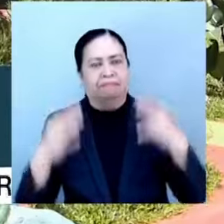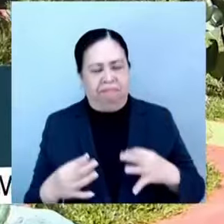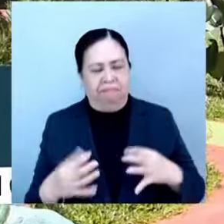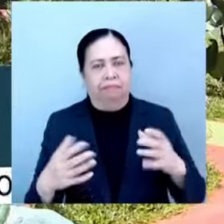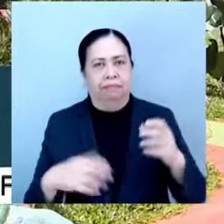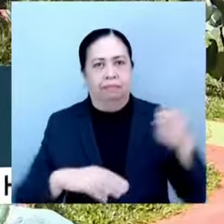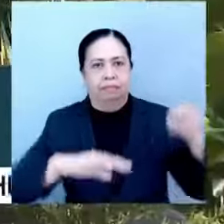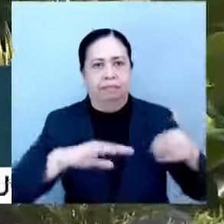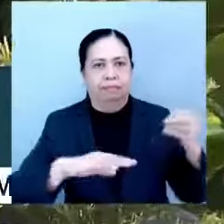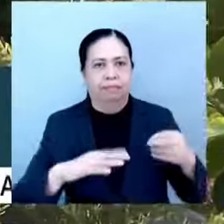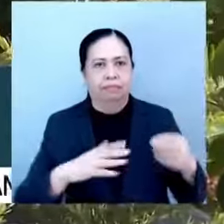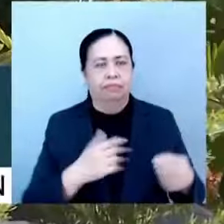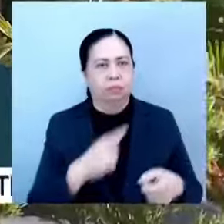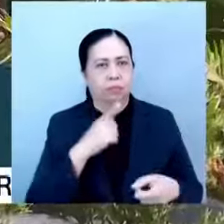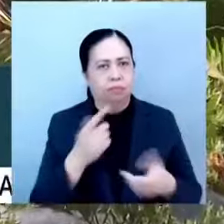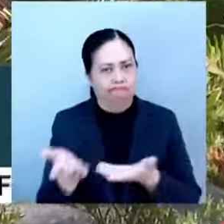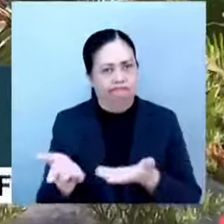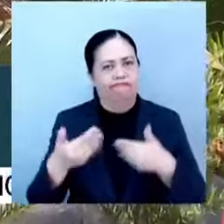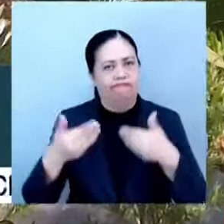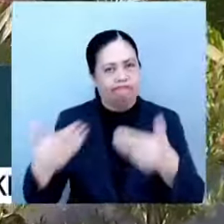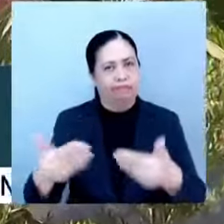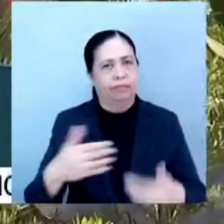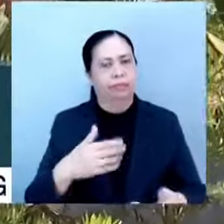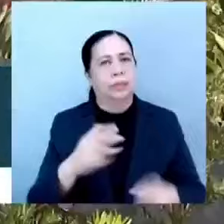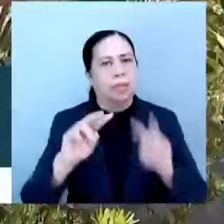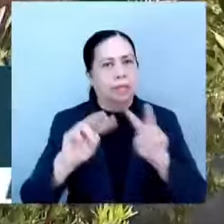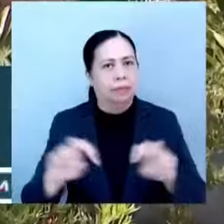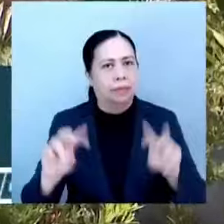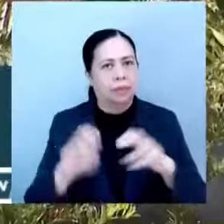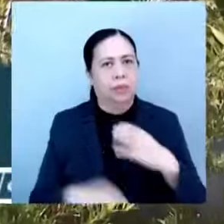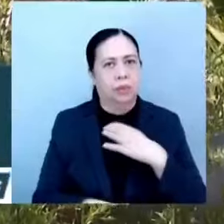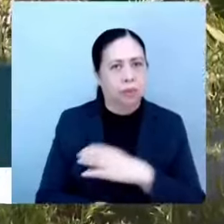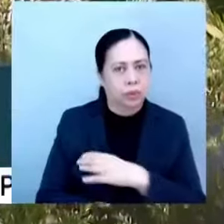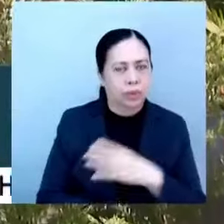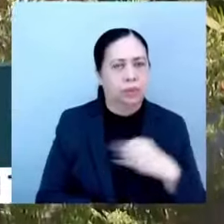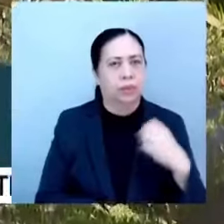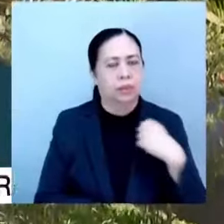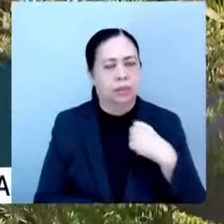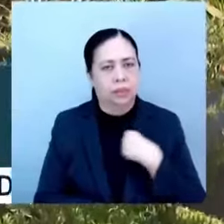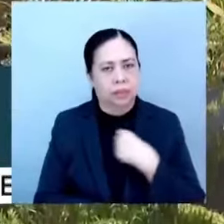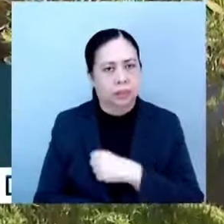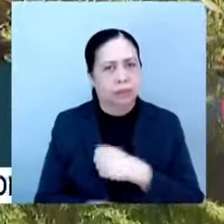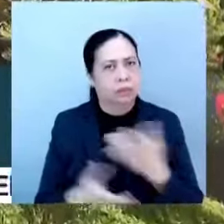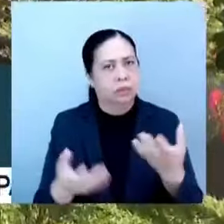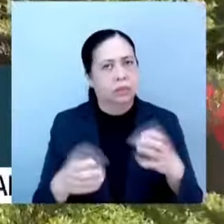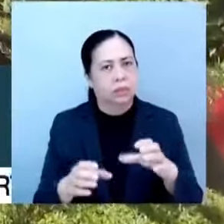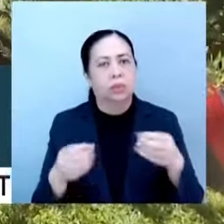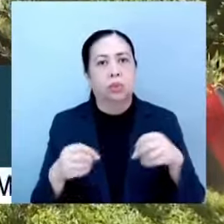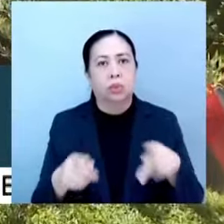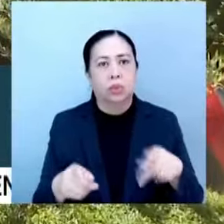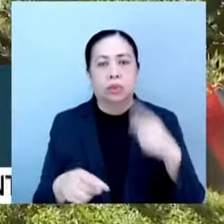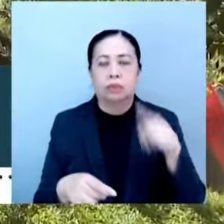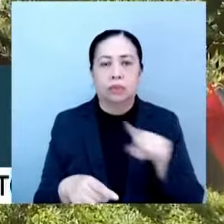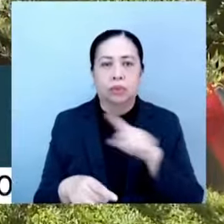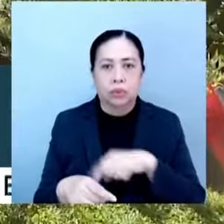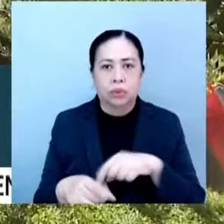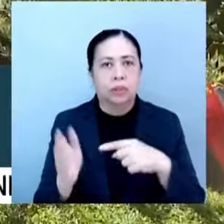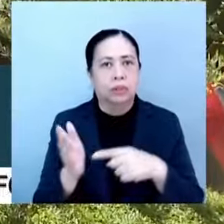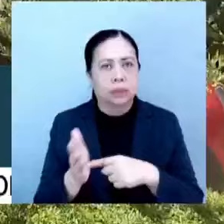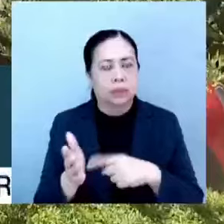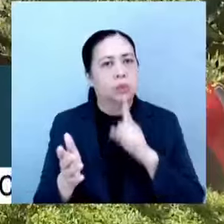there is really an investigation at the Senate and the House, but he also sees it as an opportunity for some, as this issue was